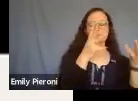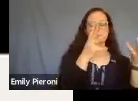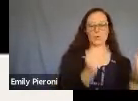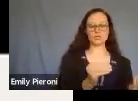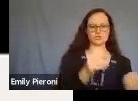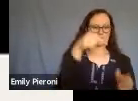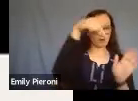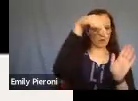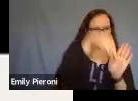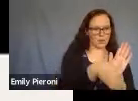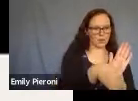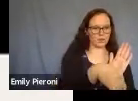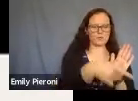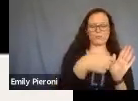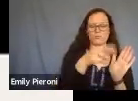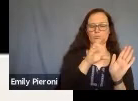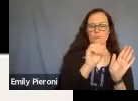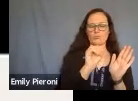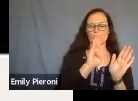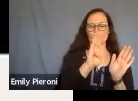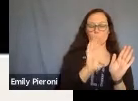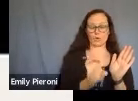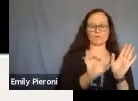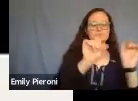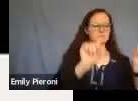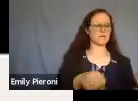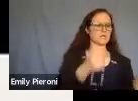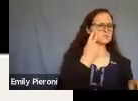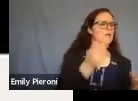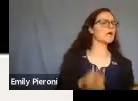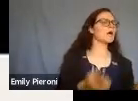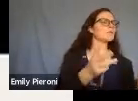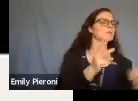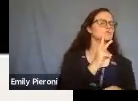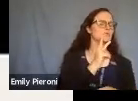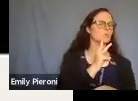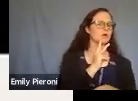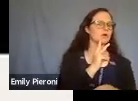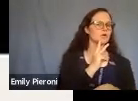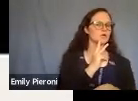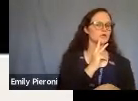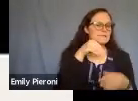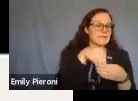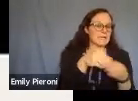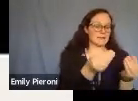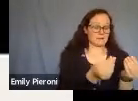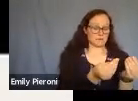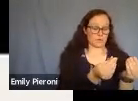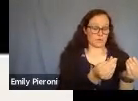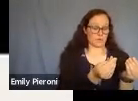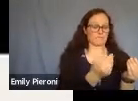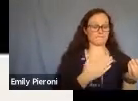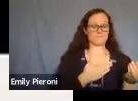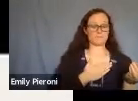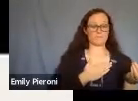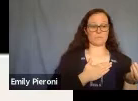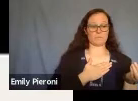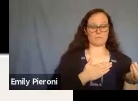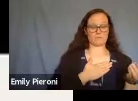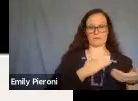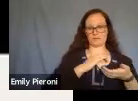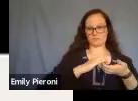That's one method that we're using to track the water. And so the soil moisture probes, for instance, that my colleague Dr. Kofi Jauman's working on, and you